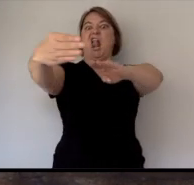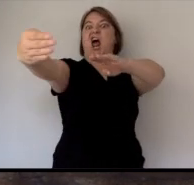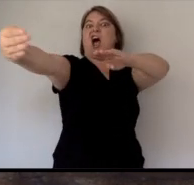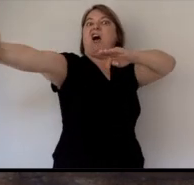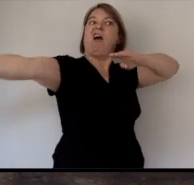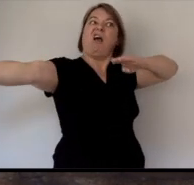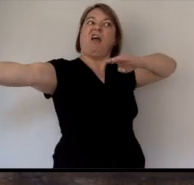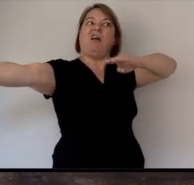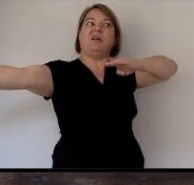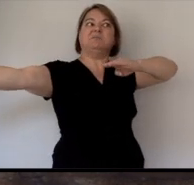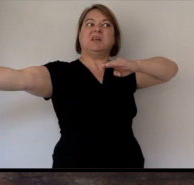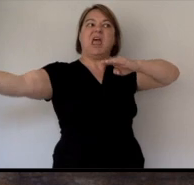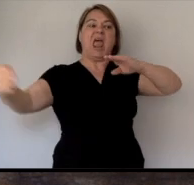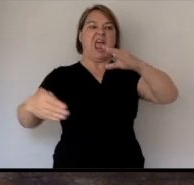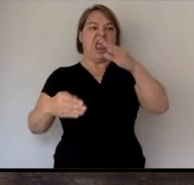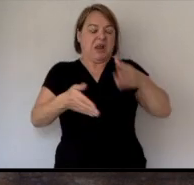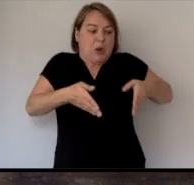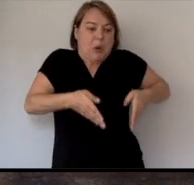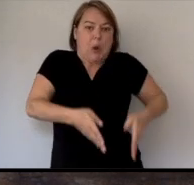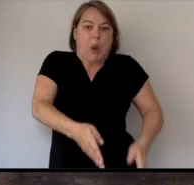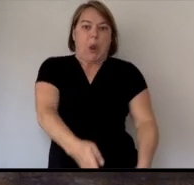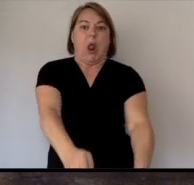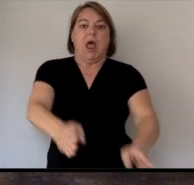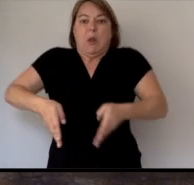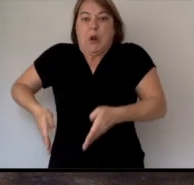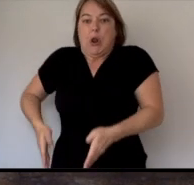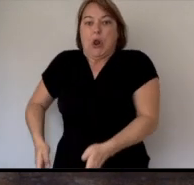As far as her elegant legs could carry, Princess